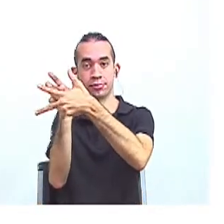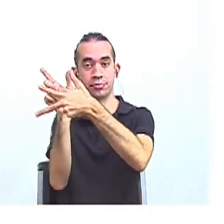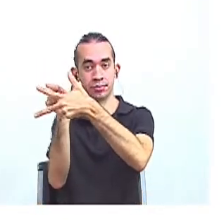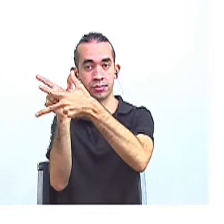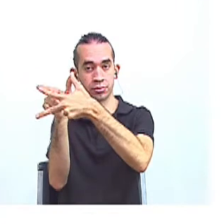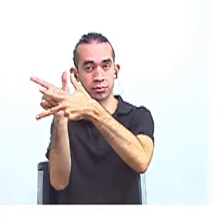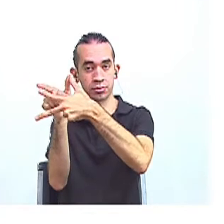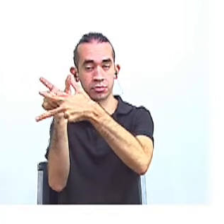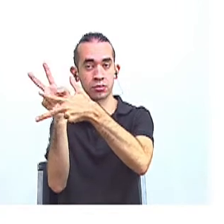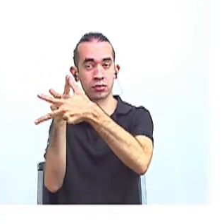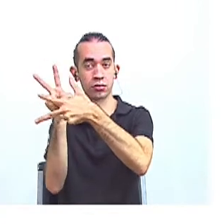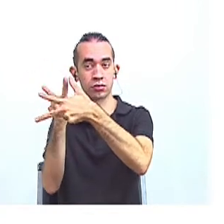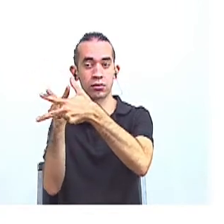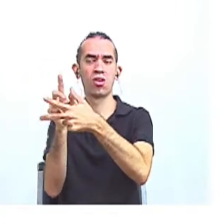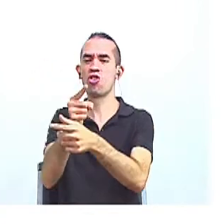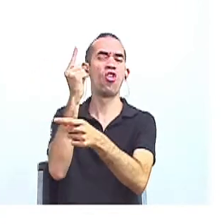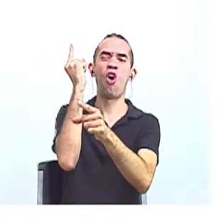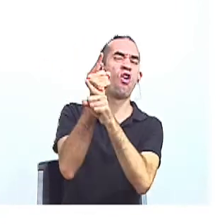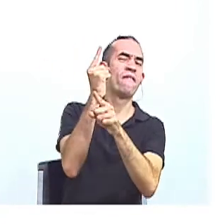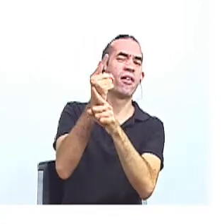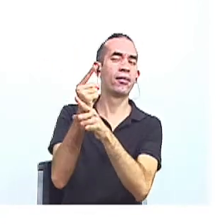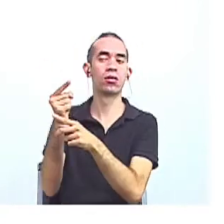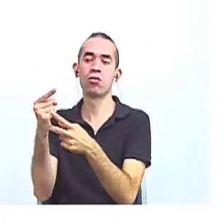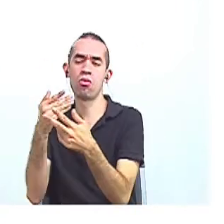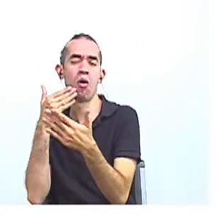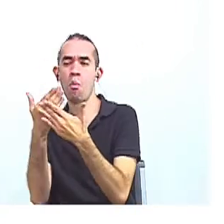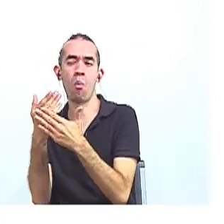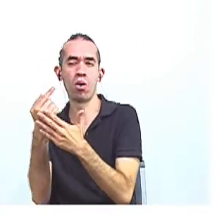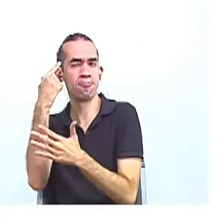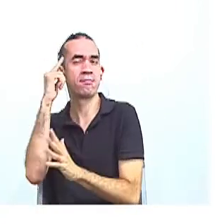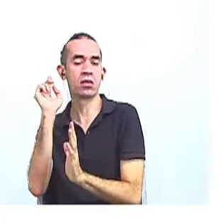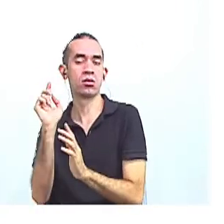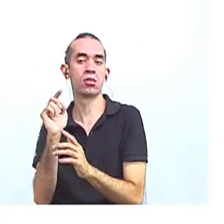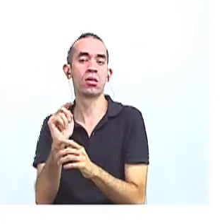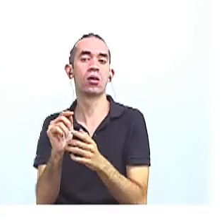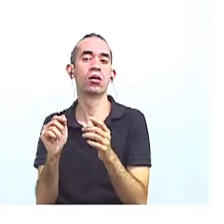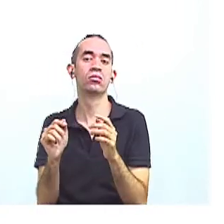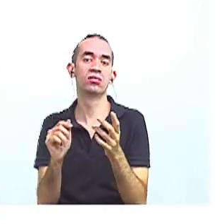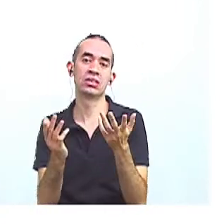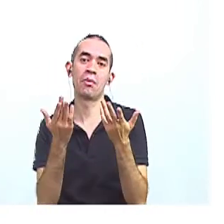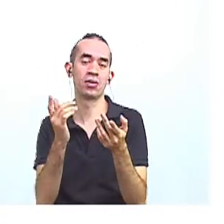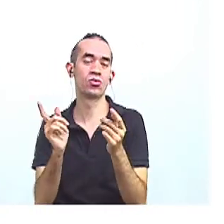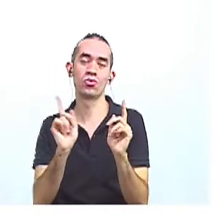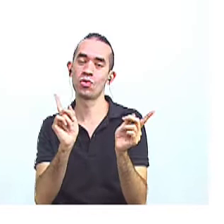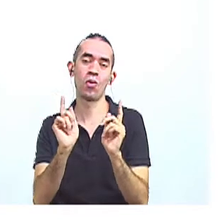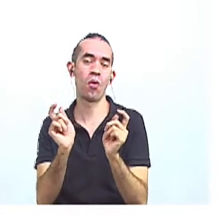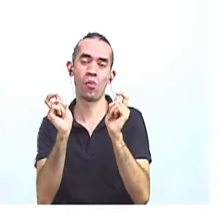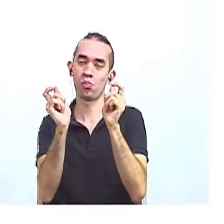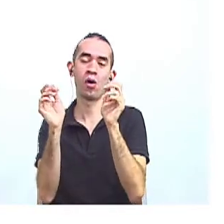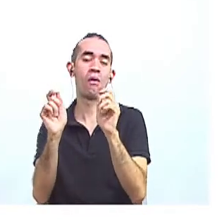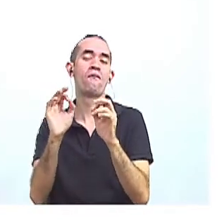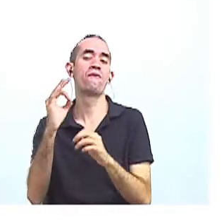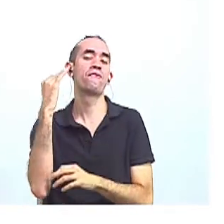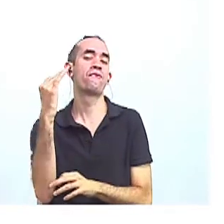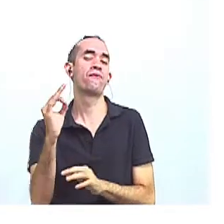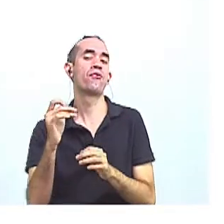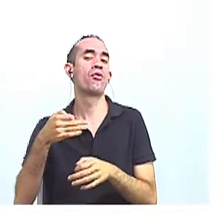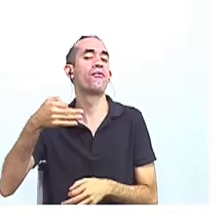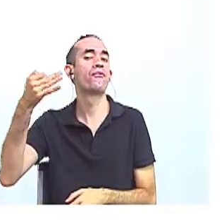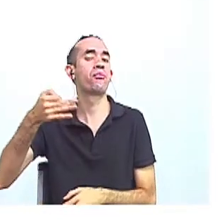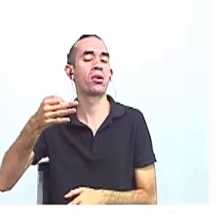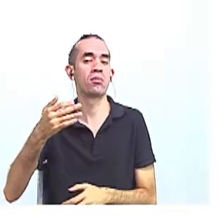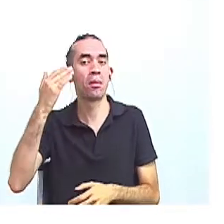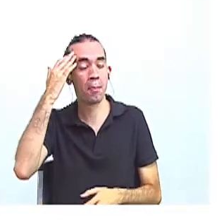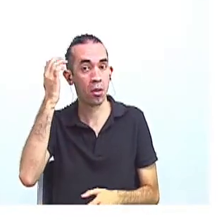here. That's not right and I don't think that's very good might not be appropriate for formal scenarios. Why?